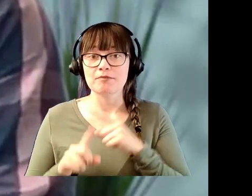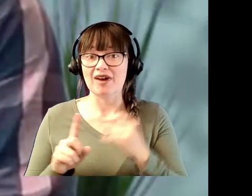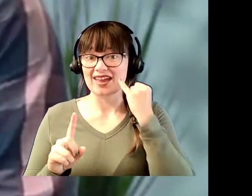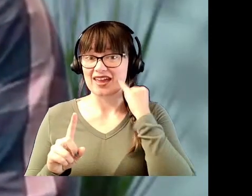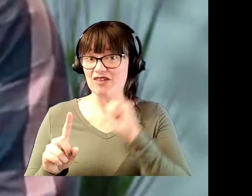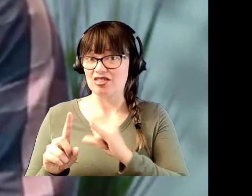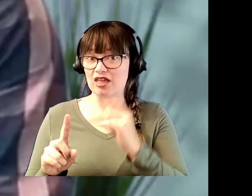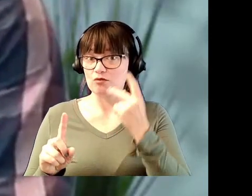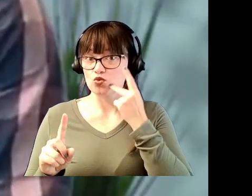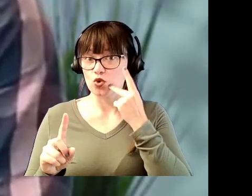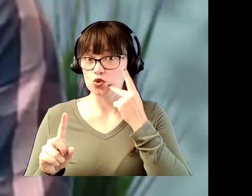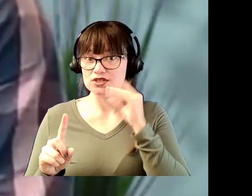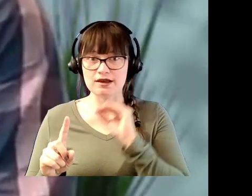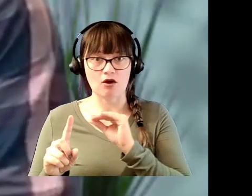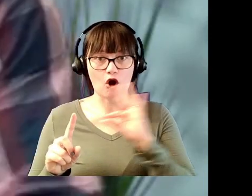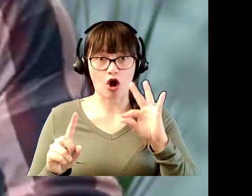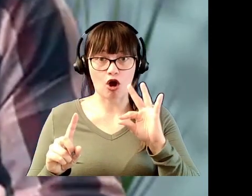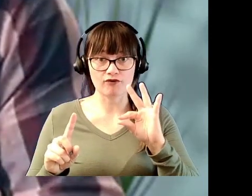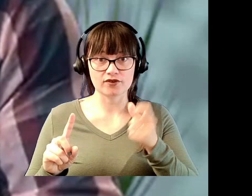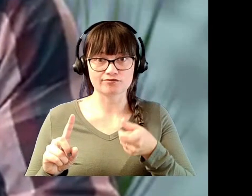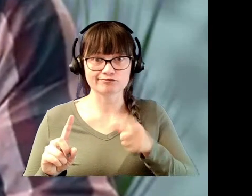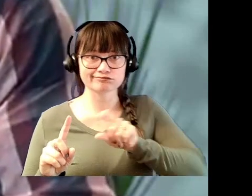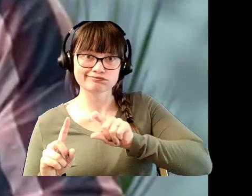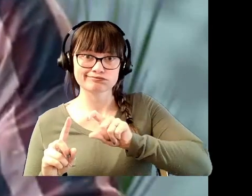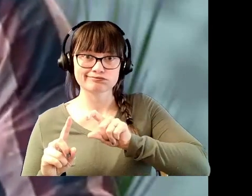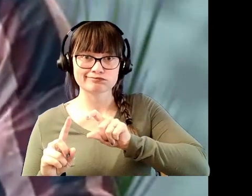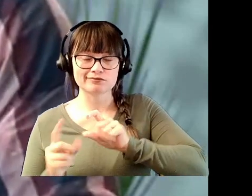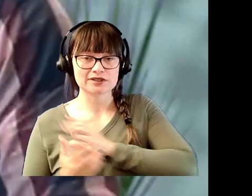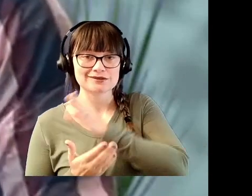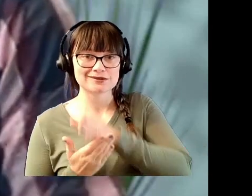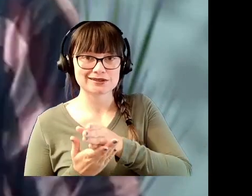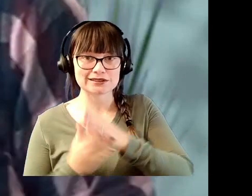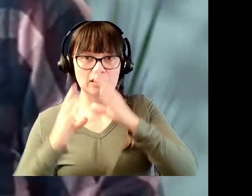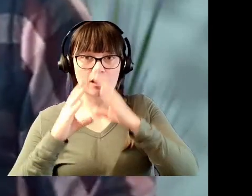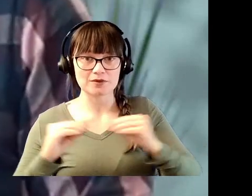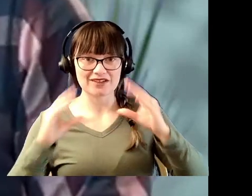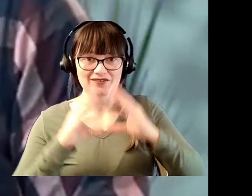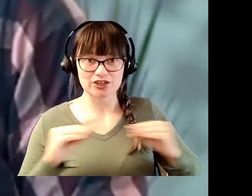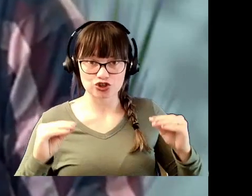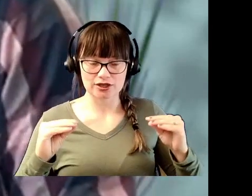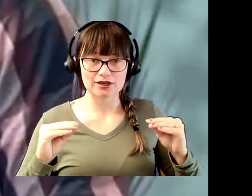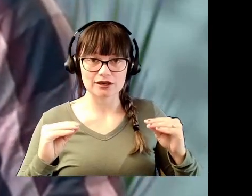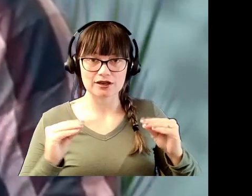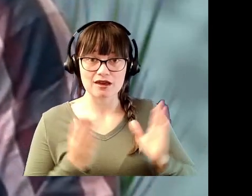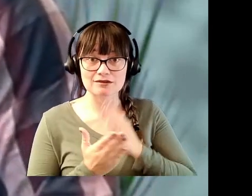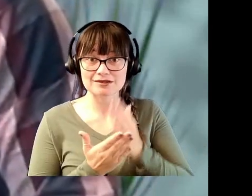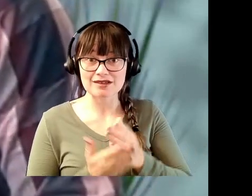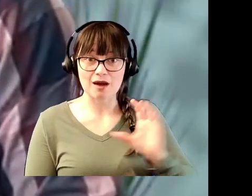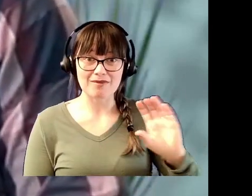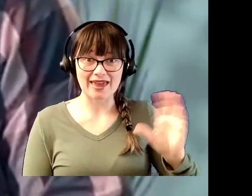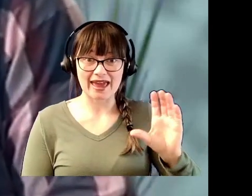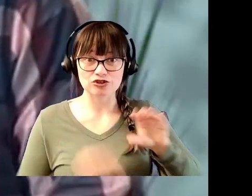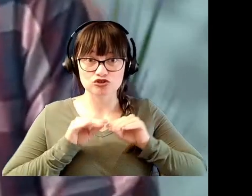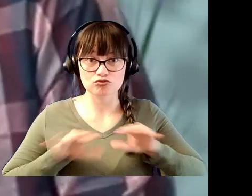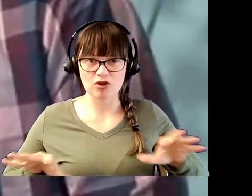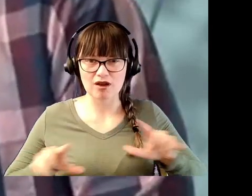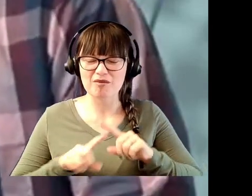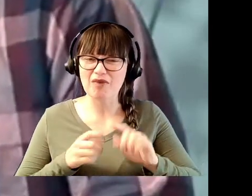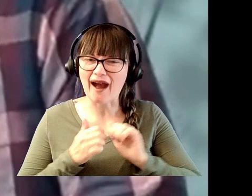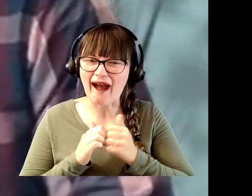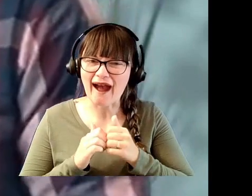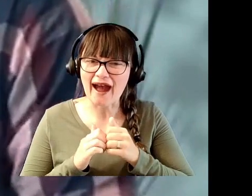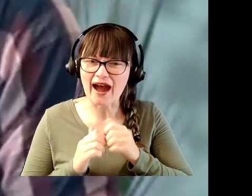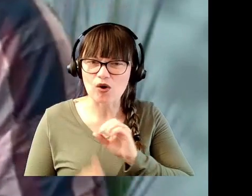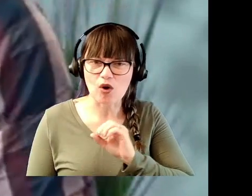proteins off in these cells, then we could stop division and therefore stop cancer. The trick becomes, how do you turn it off in